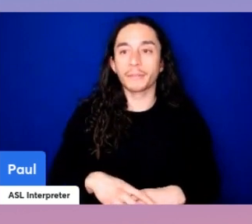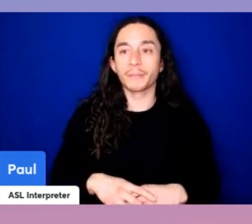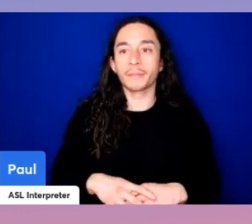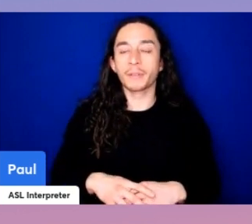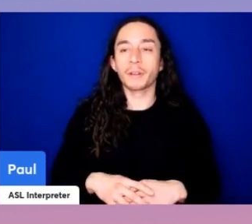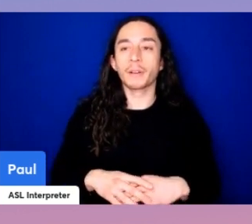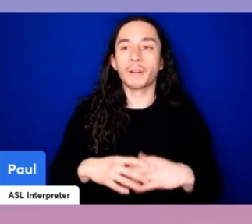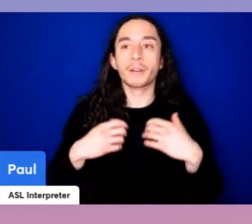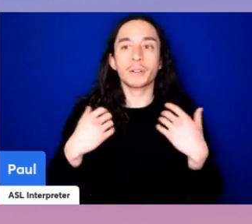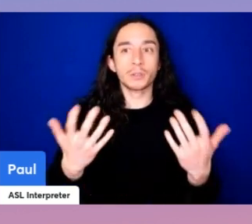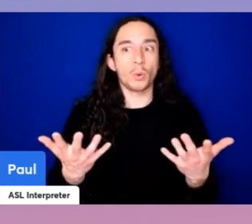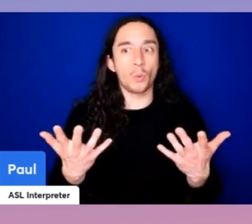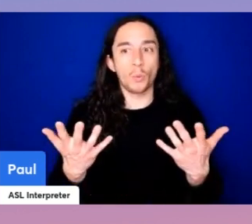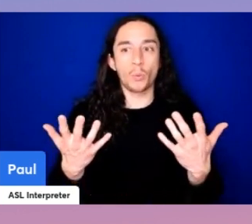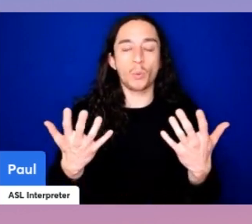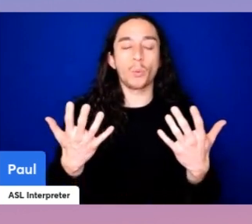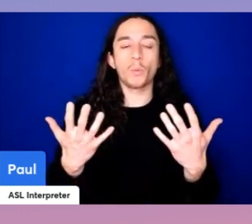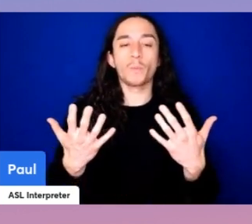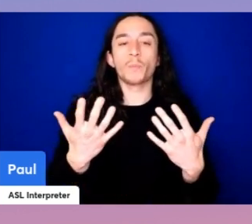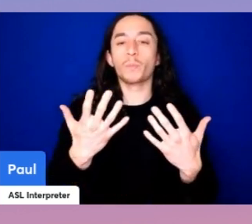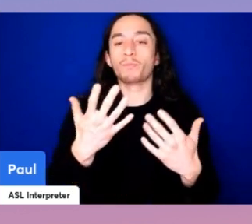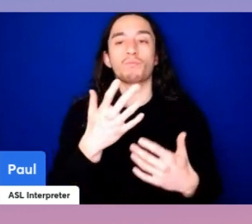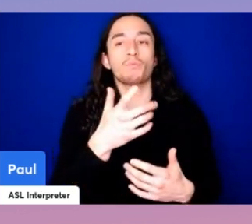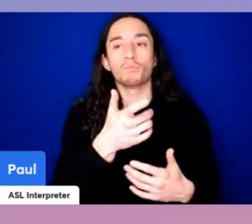So you do not need